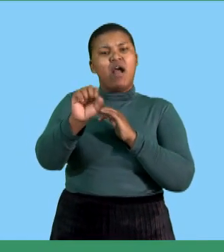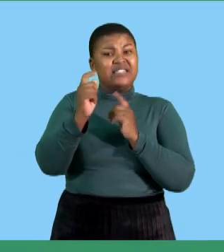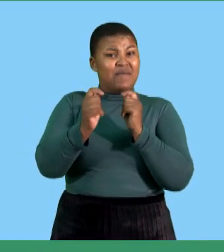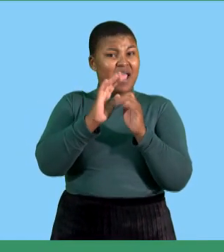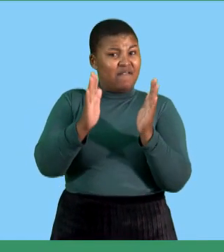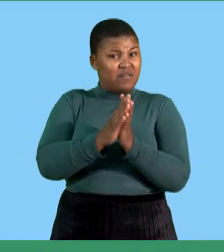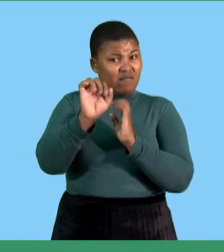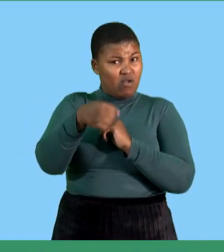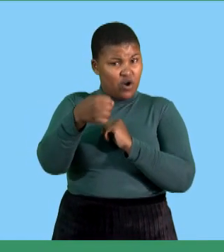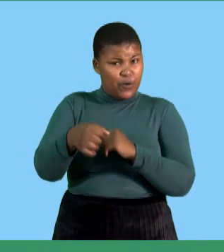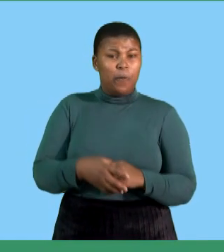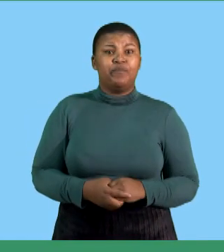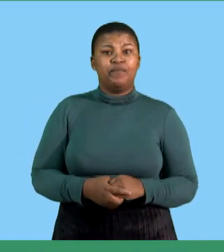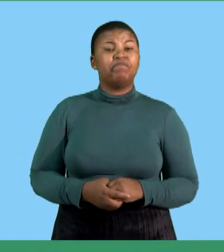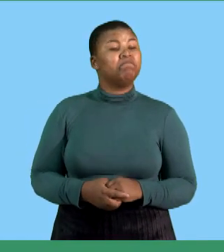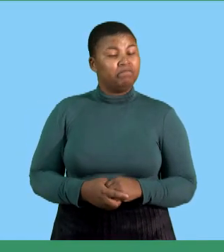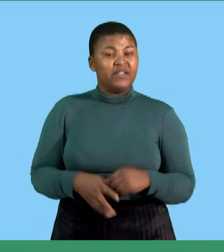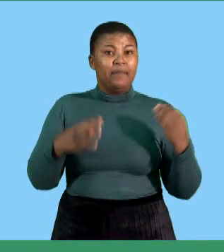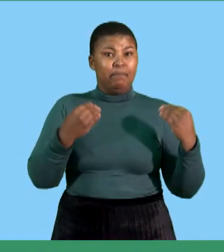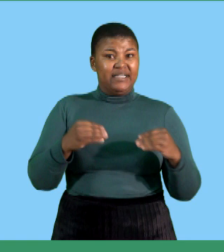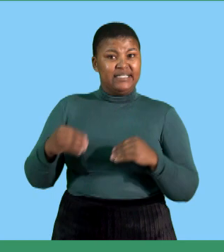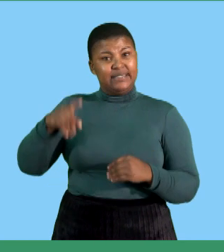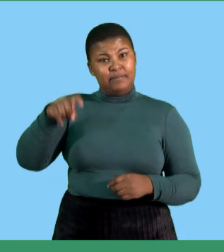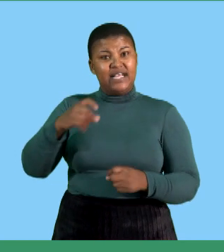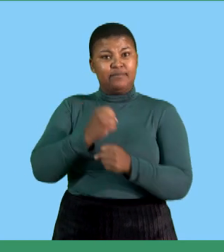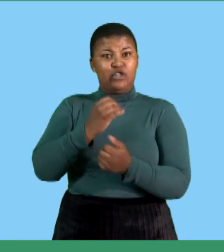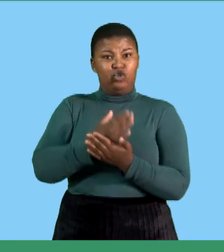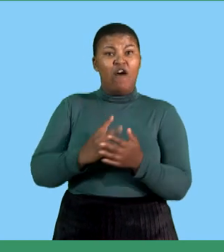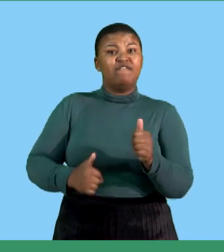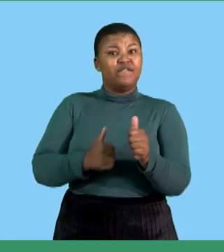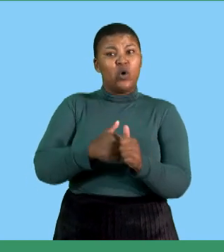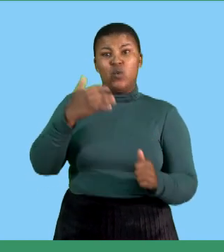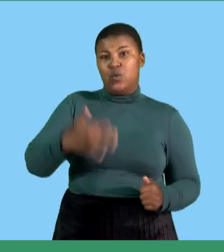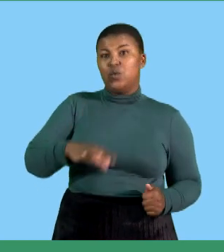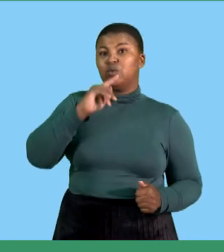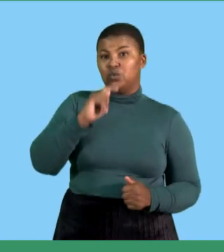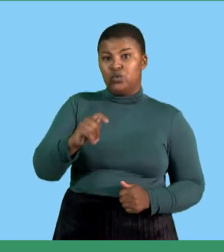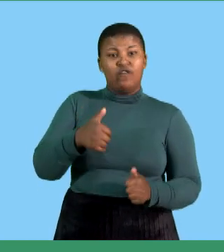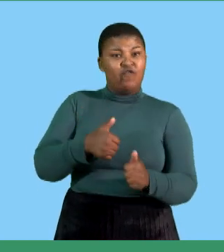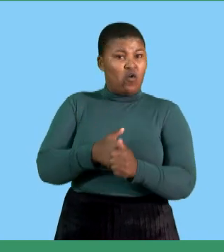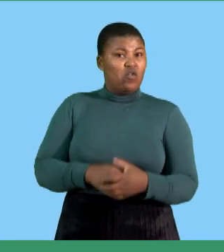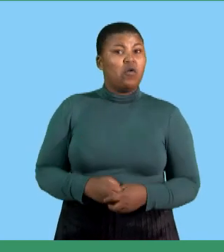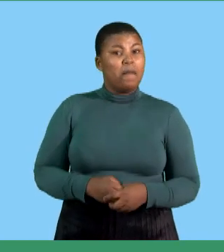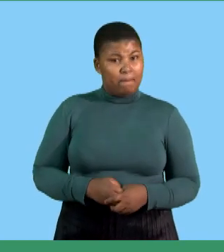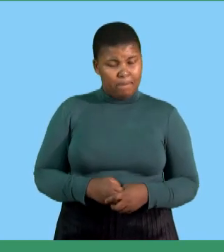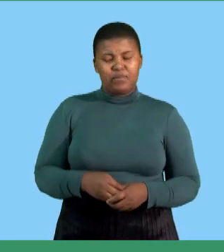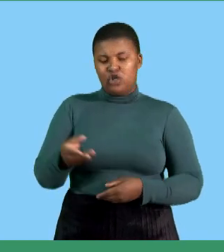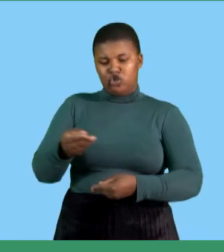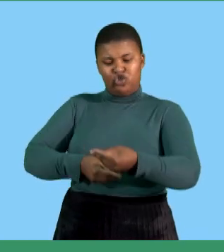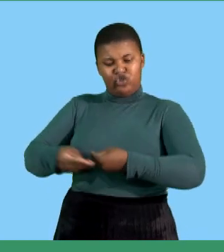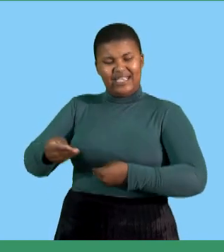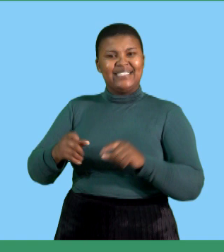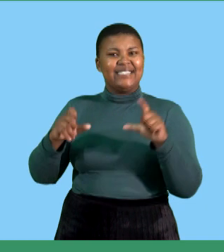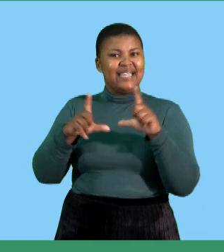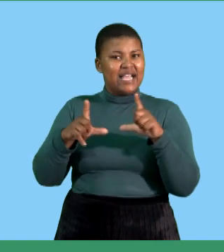needs to comply with the following types of legal requirements. Number one, we're looking at the trading license and